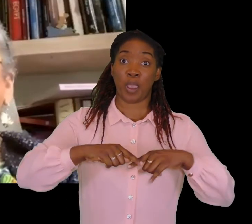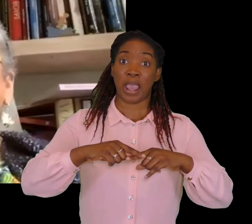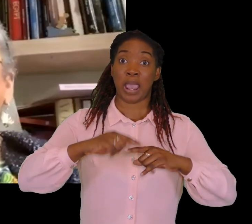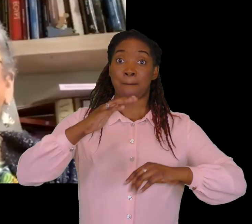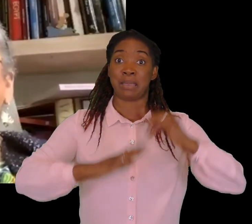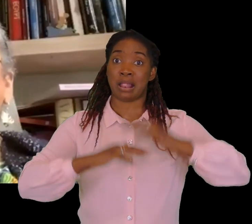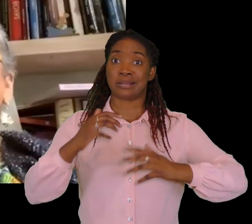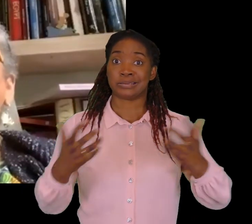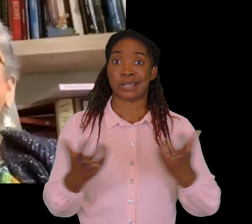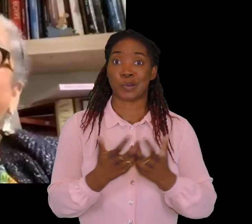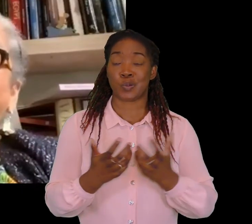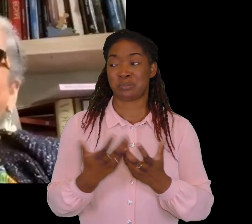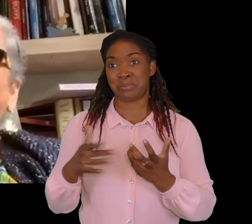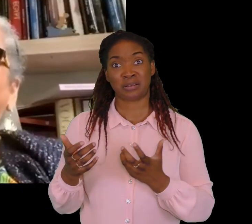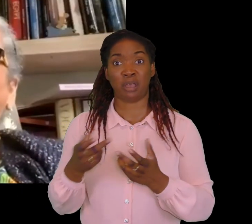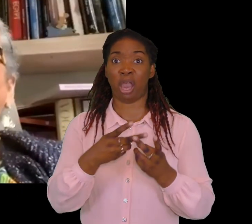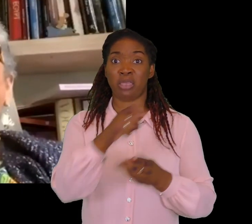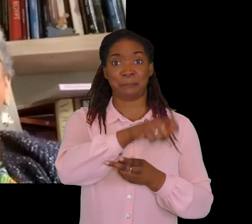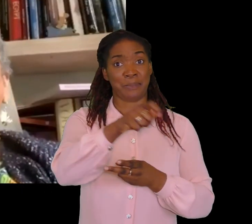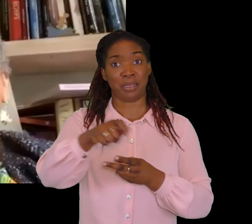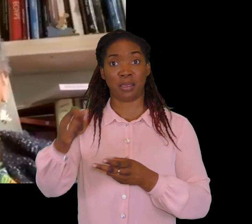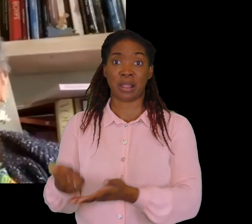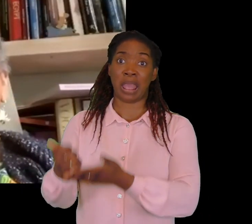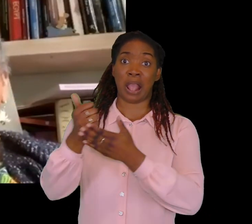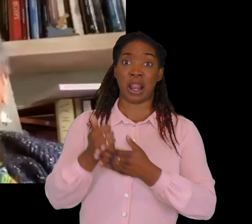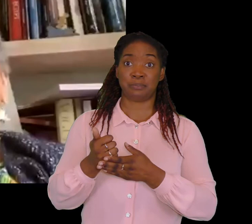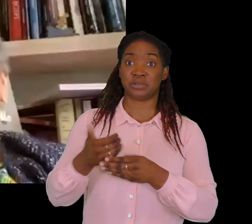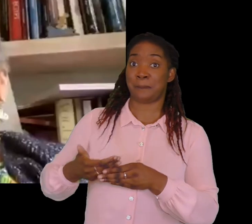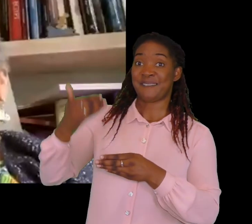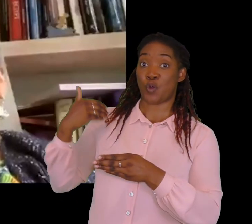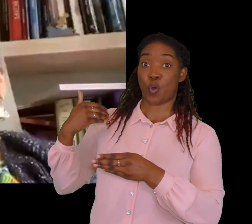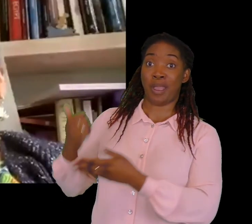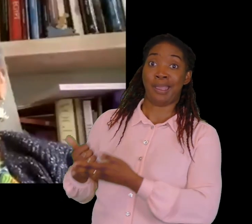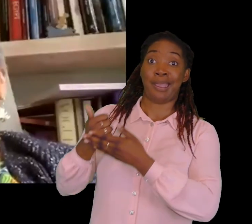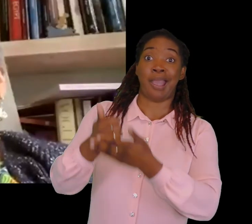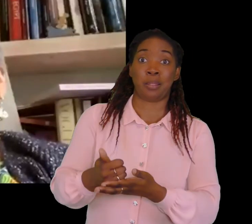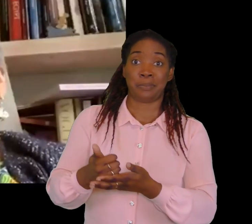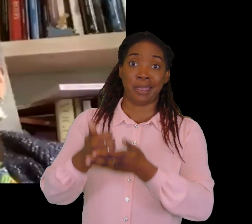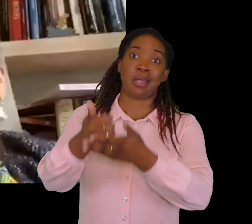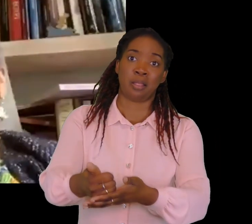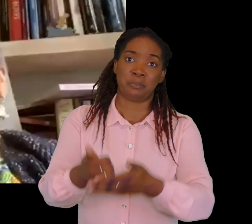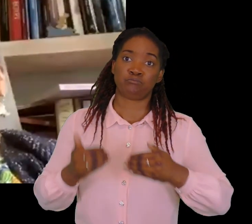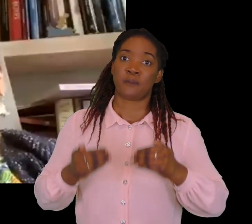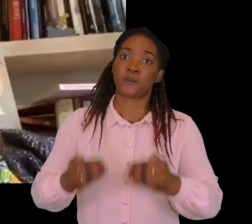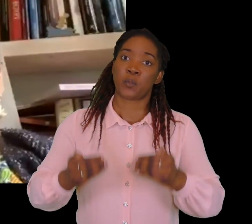backs, and we were helped up by our predecessors, and that we can